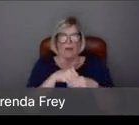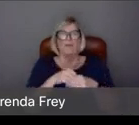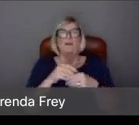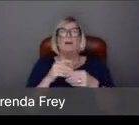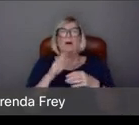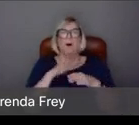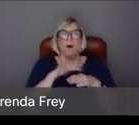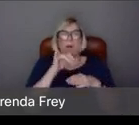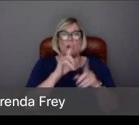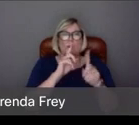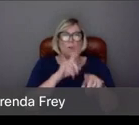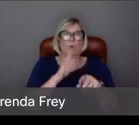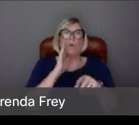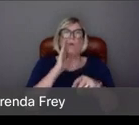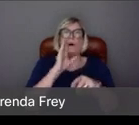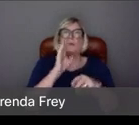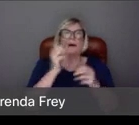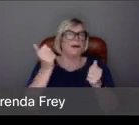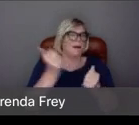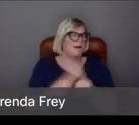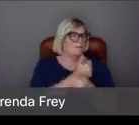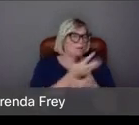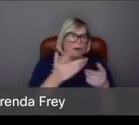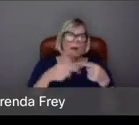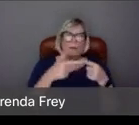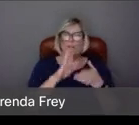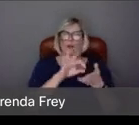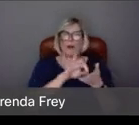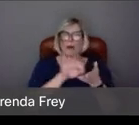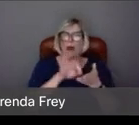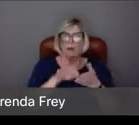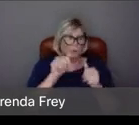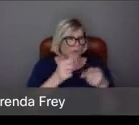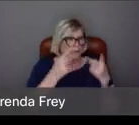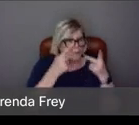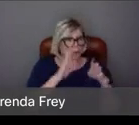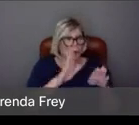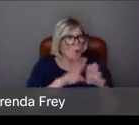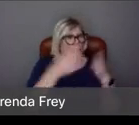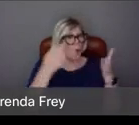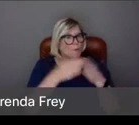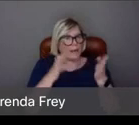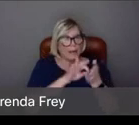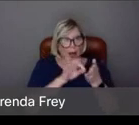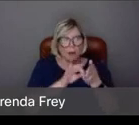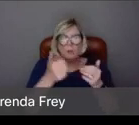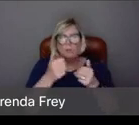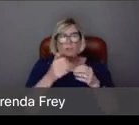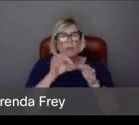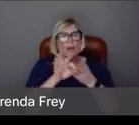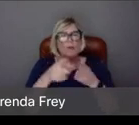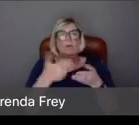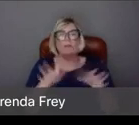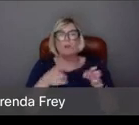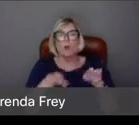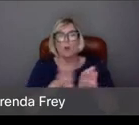that report is going to be everything about your accounts. You're going to be able to see your open accounts, your closed accounts. You're going